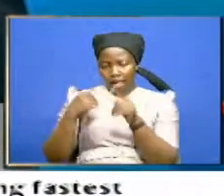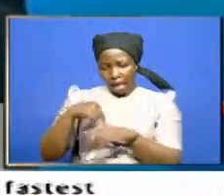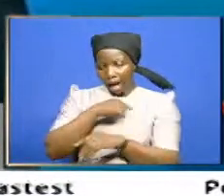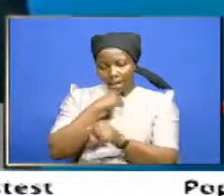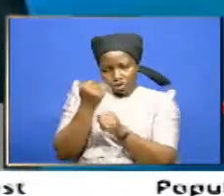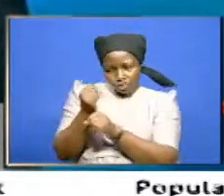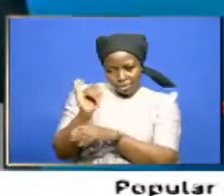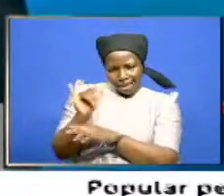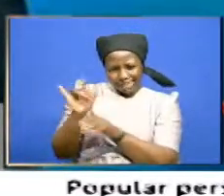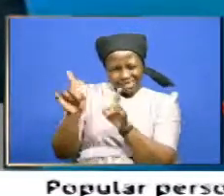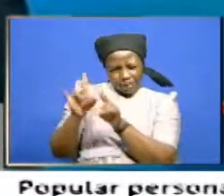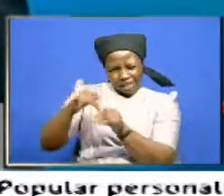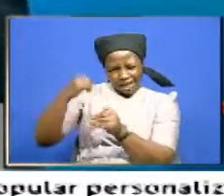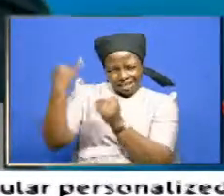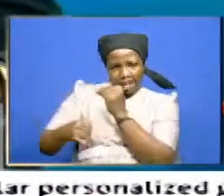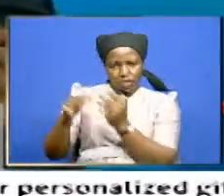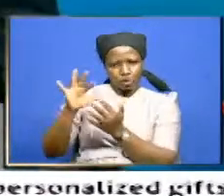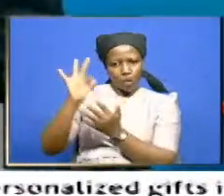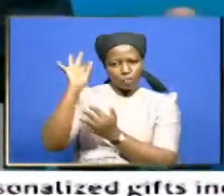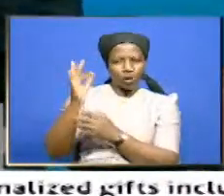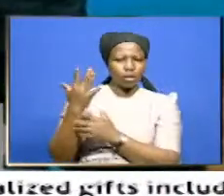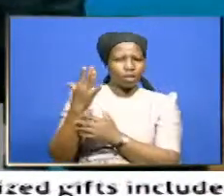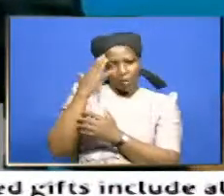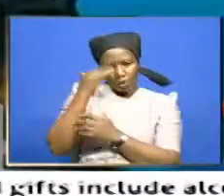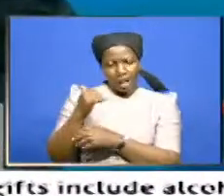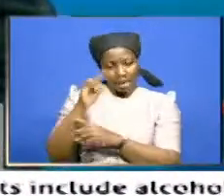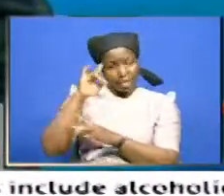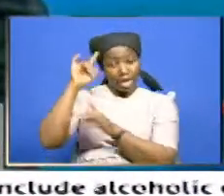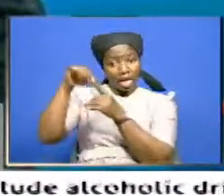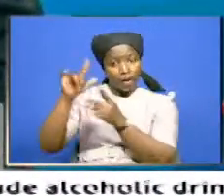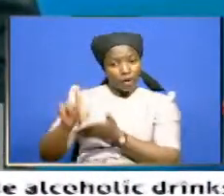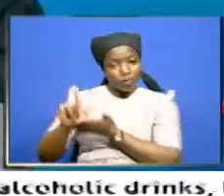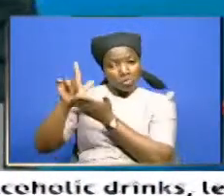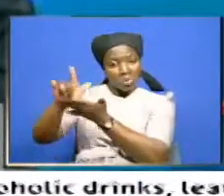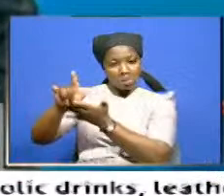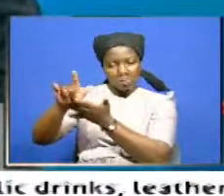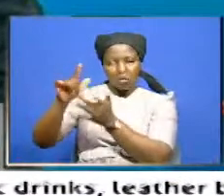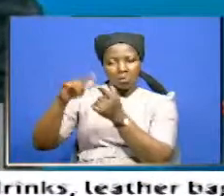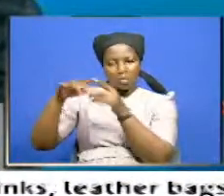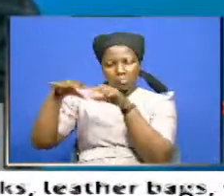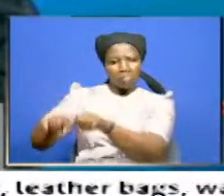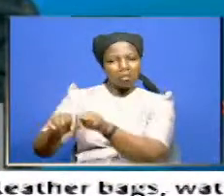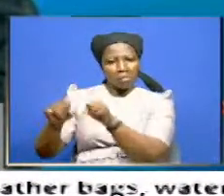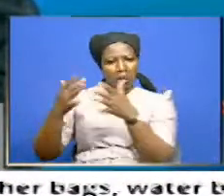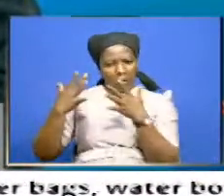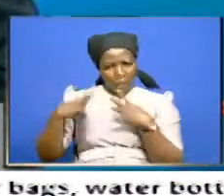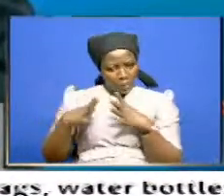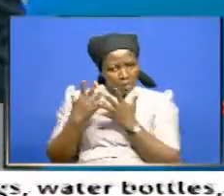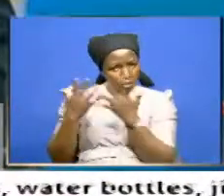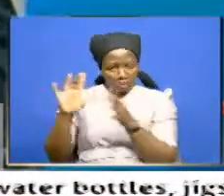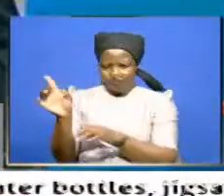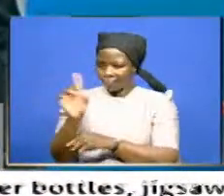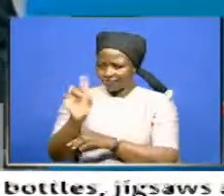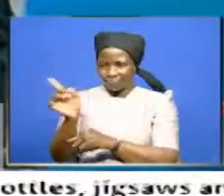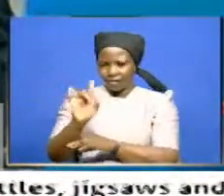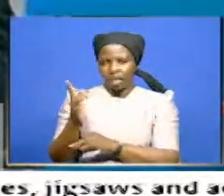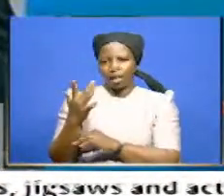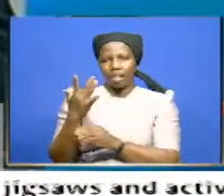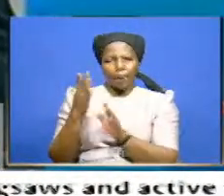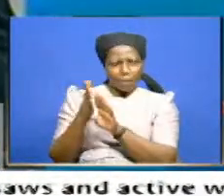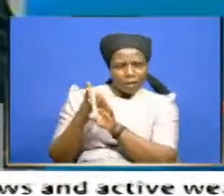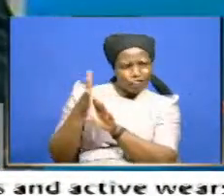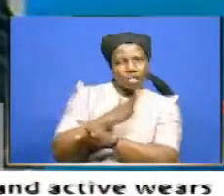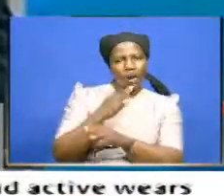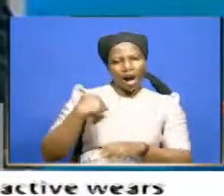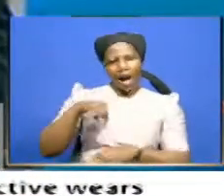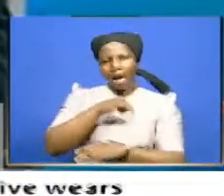last resort. Yeah. Because the aim of lending is not to seize someone's property. Yeah. And before we even